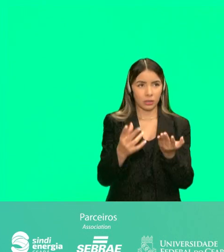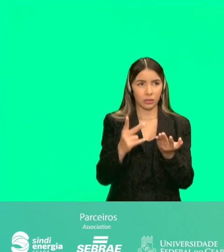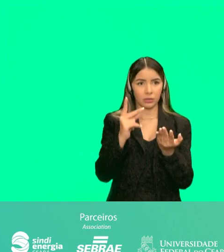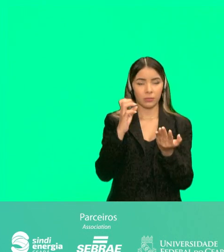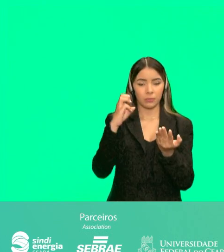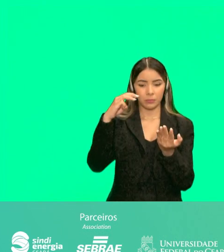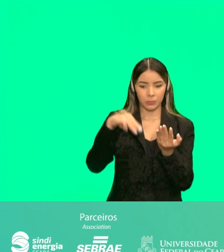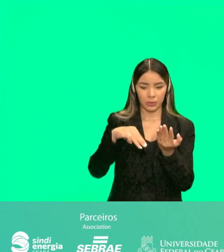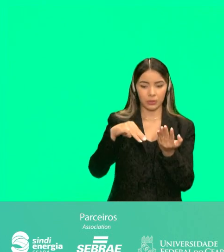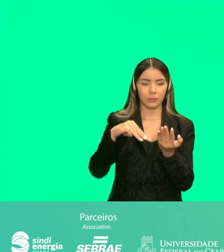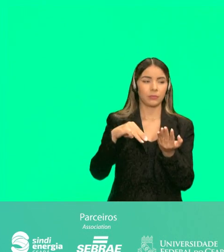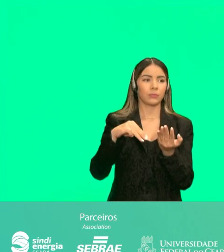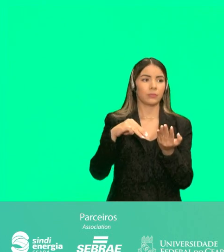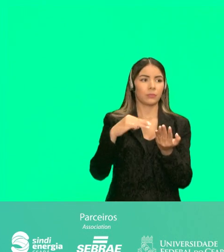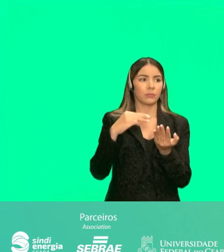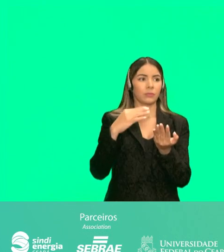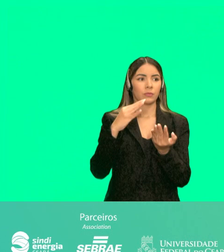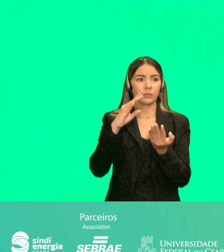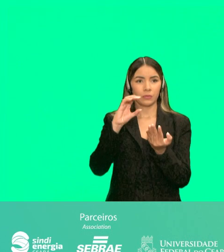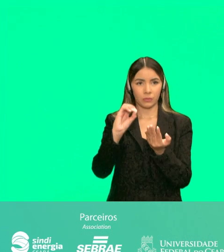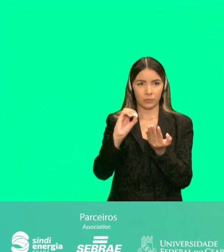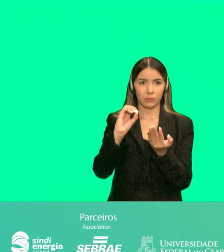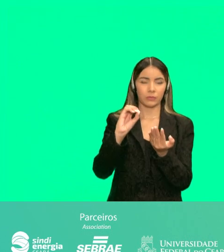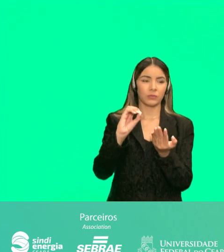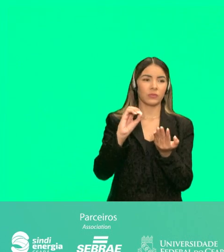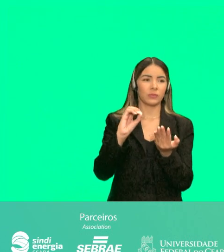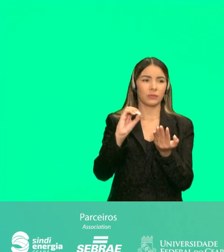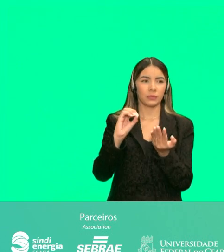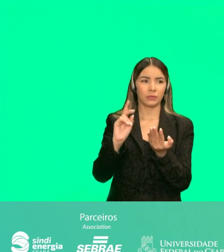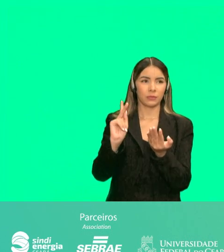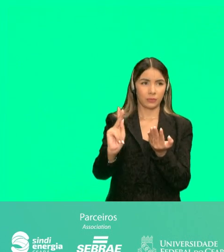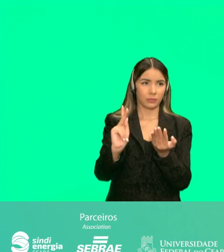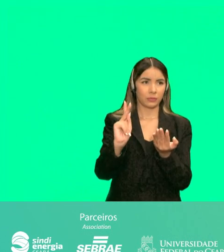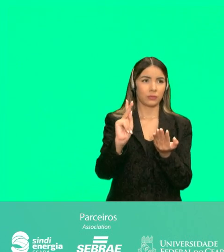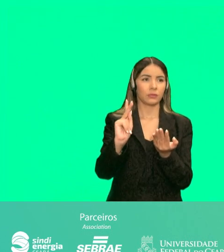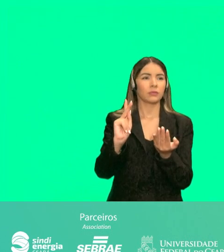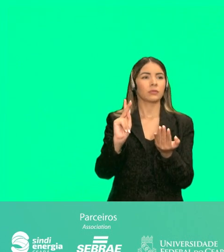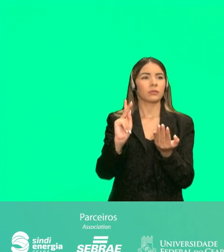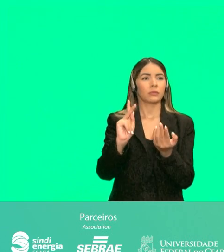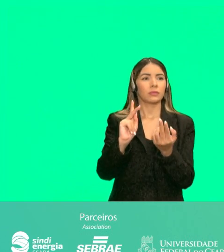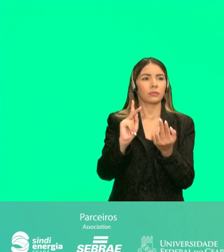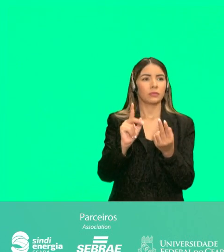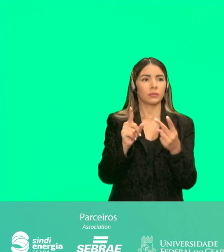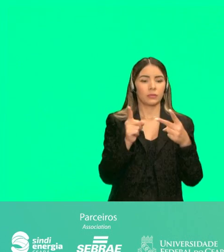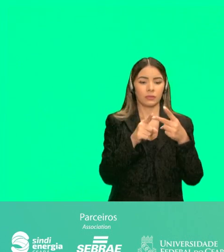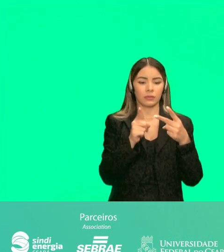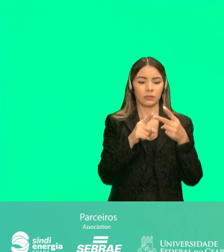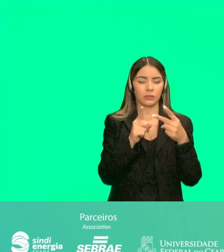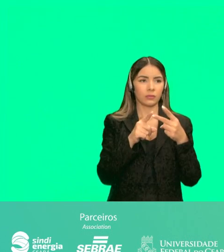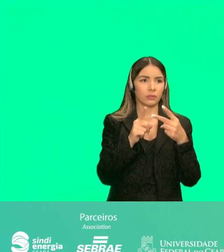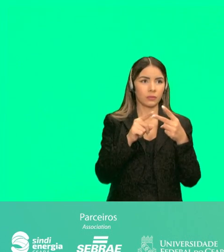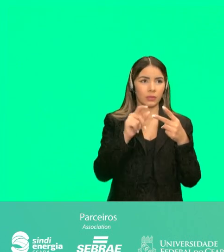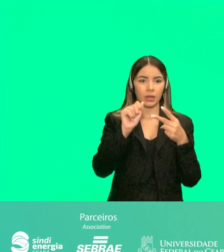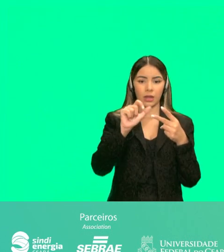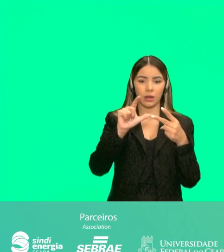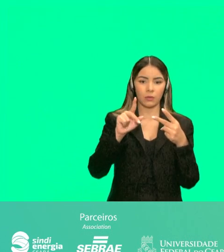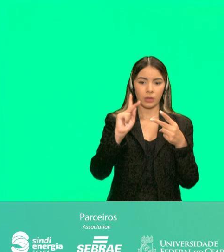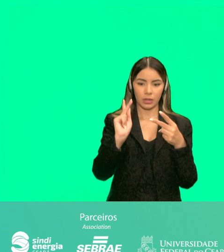bar, and with sem the necessidade de compressão. A gente vai ALK chegar nessa 30 função. E a bar tecnologia alcalina, or bar in 30 terms